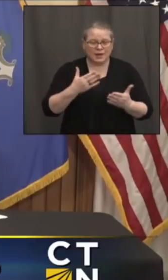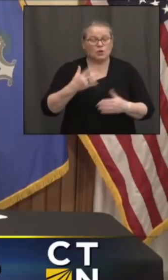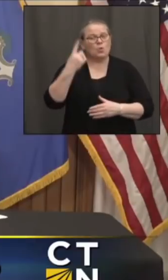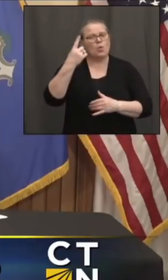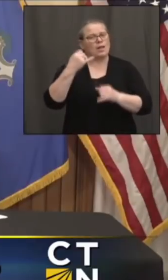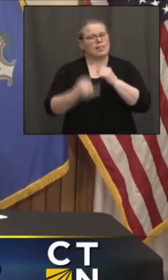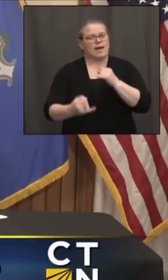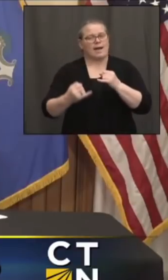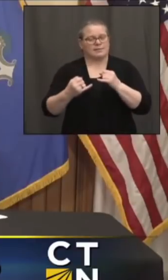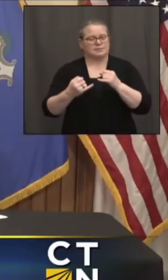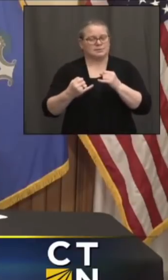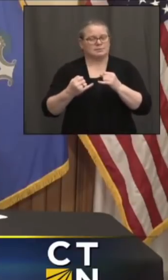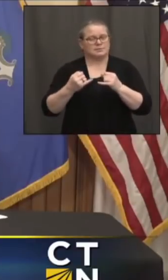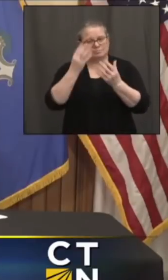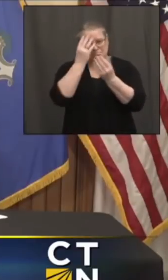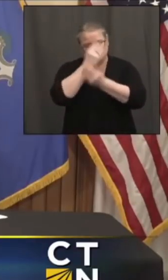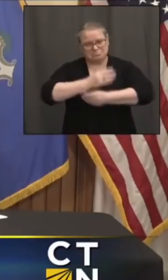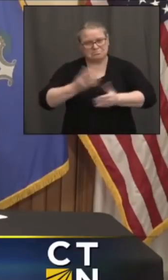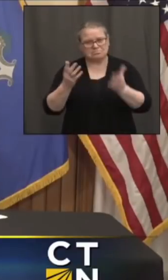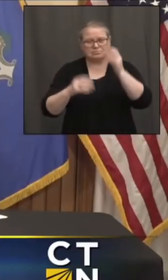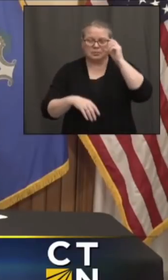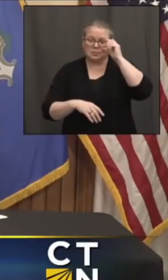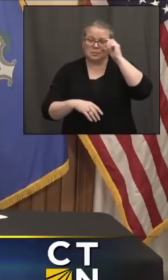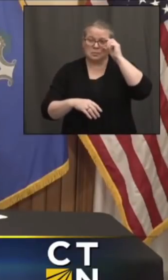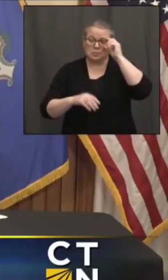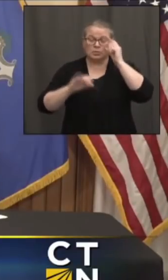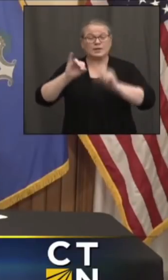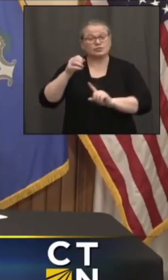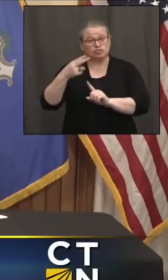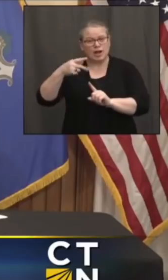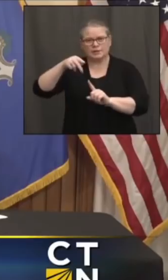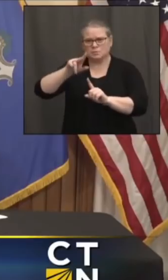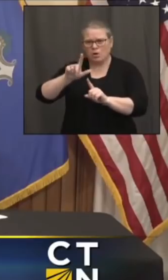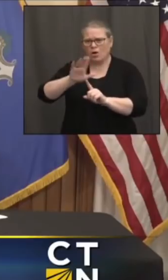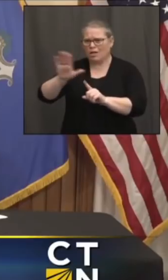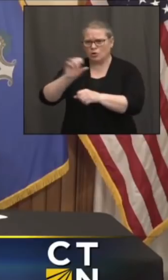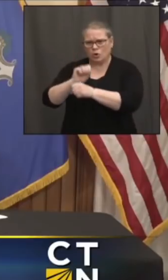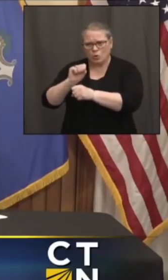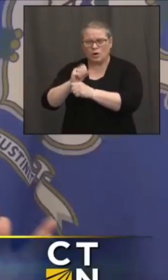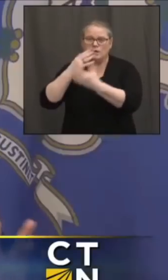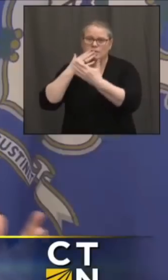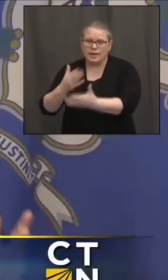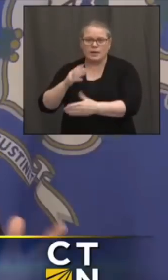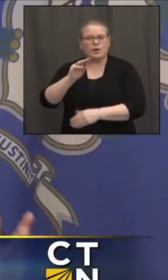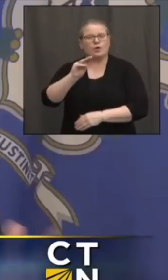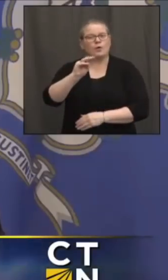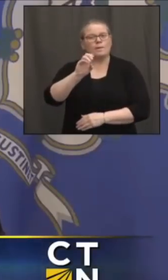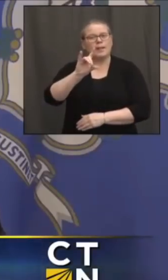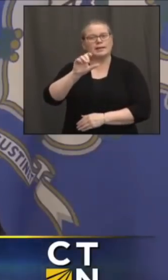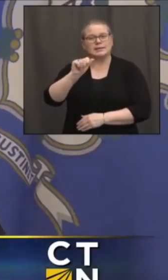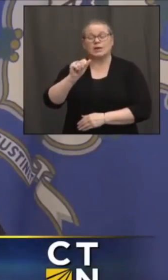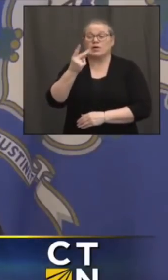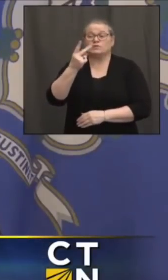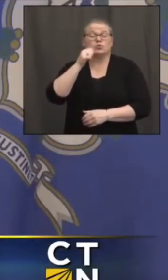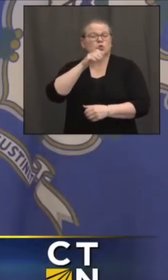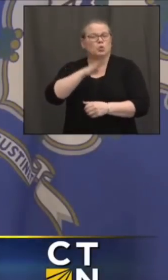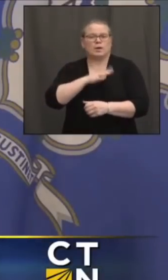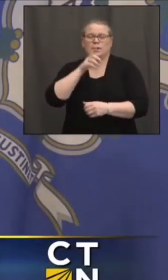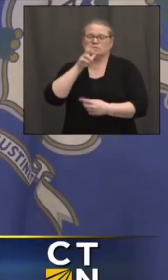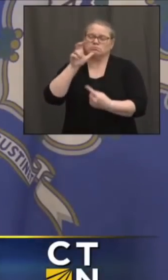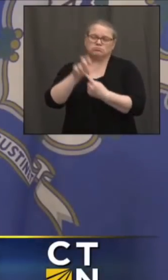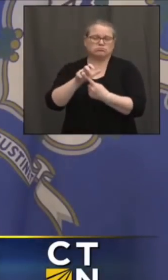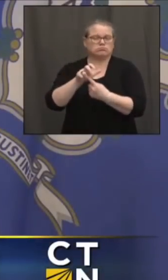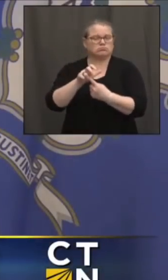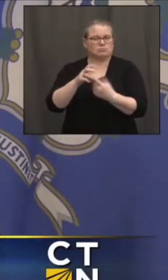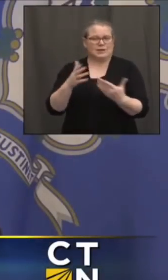in closing. Josh and Paul, thank you for what you're doing. And Melissa, we got 2 women who have been superstars in our state over